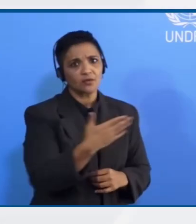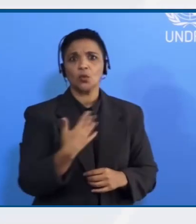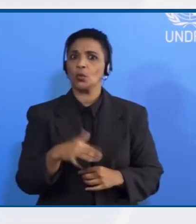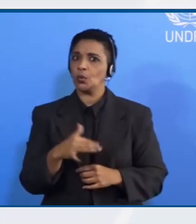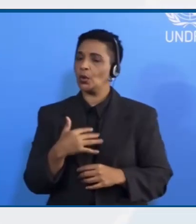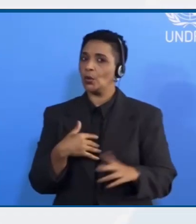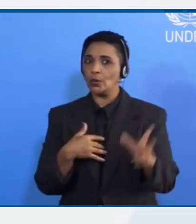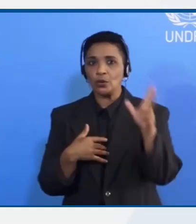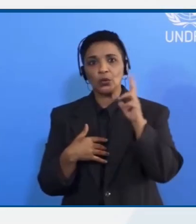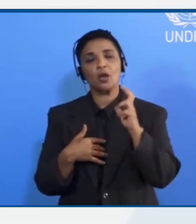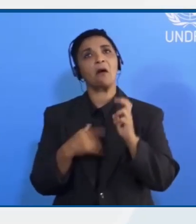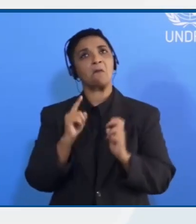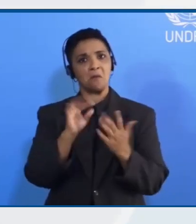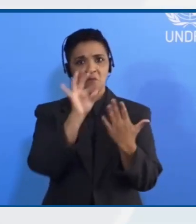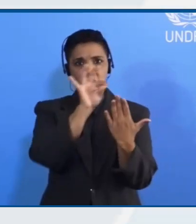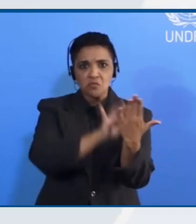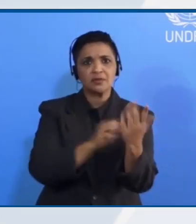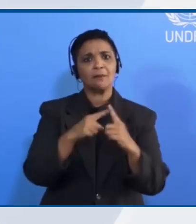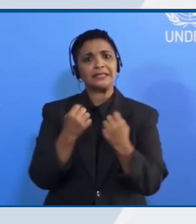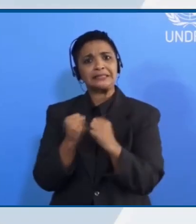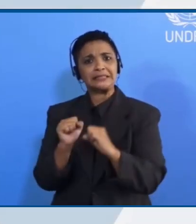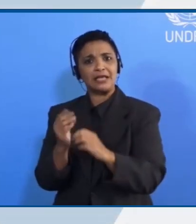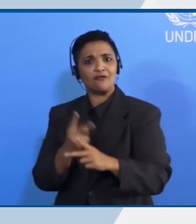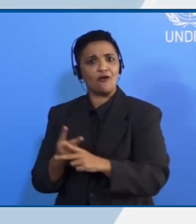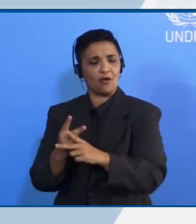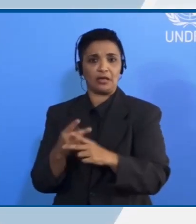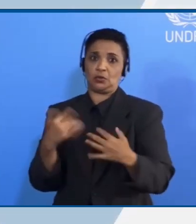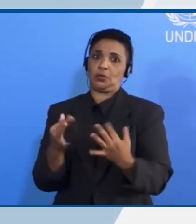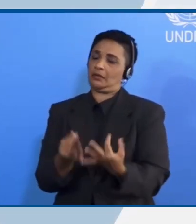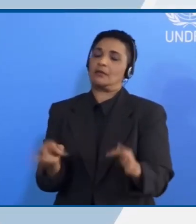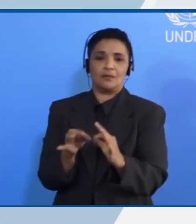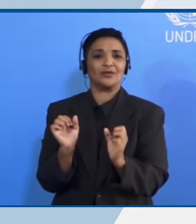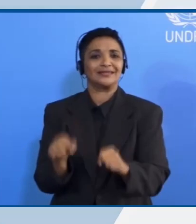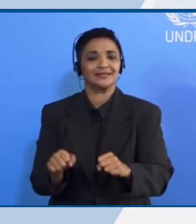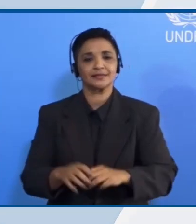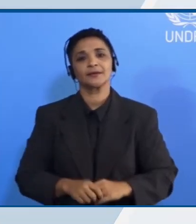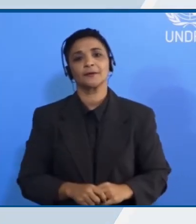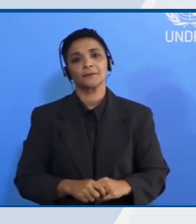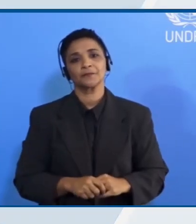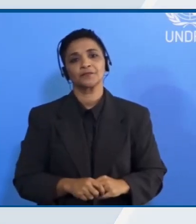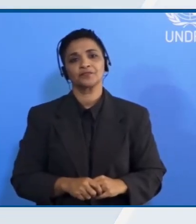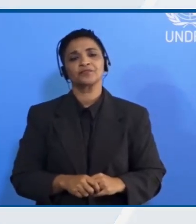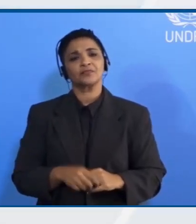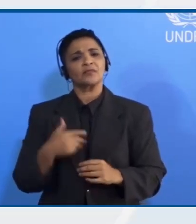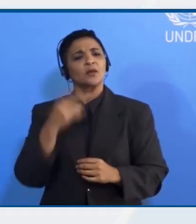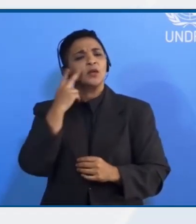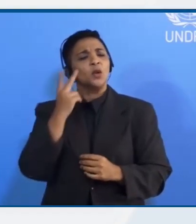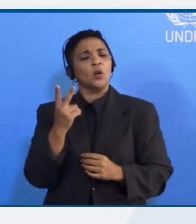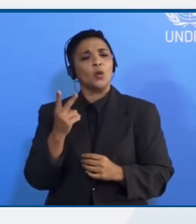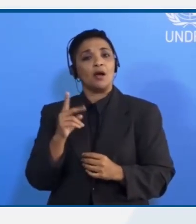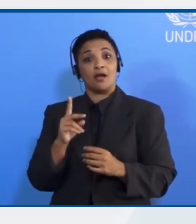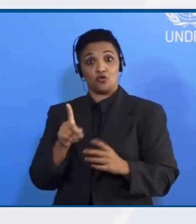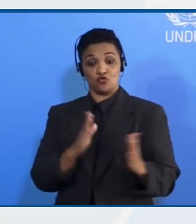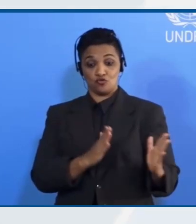to hear that notion of principles and safeguards, it's so central right now, isn't it? And a sort of conditionality, the more